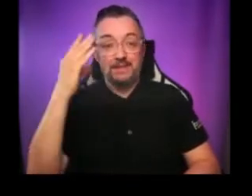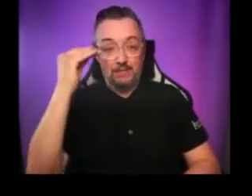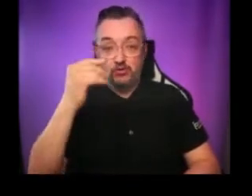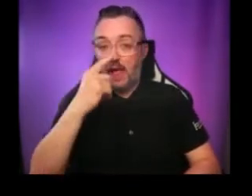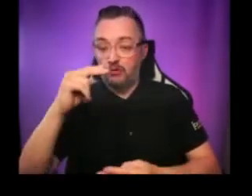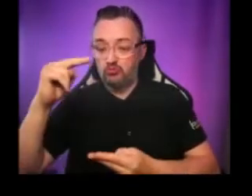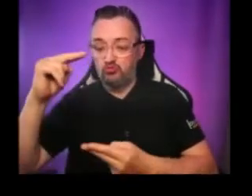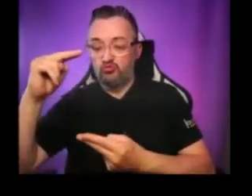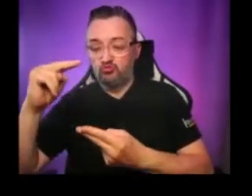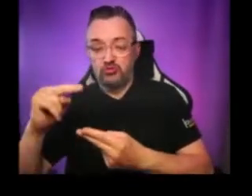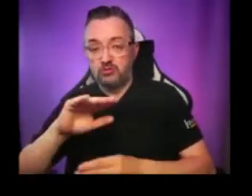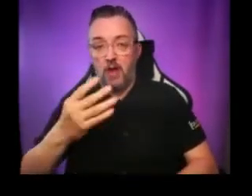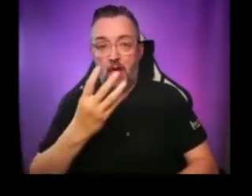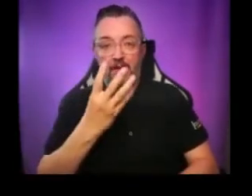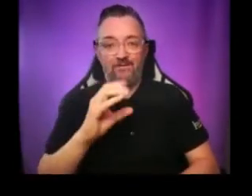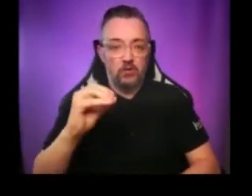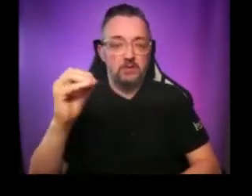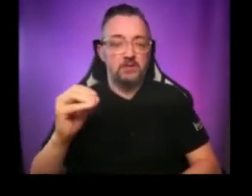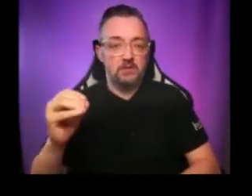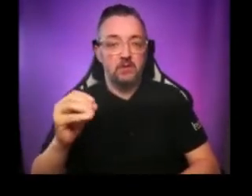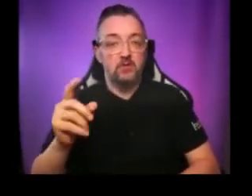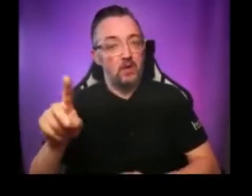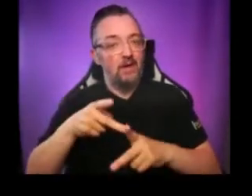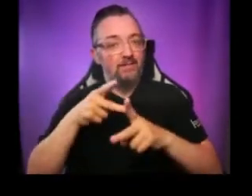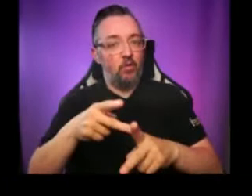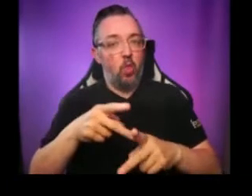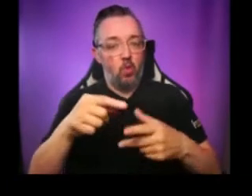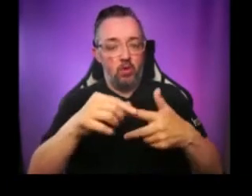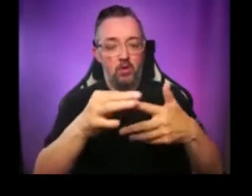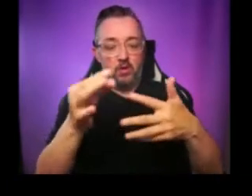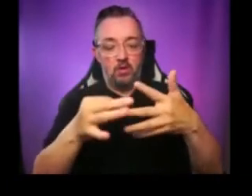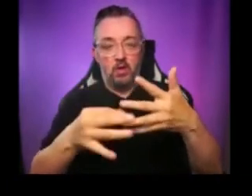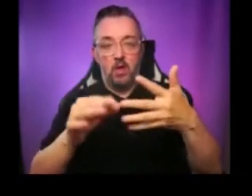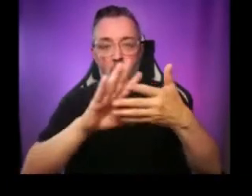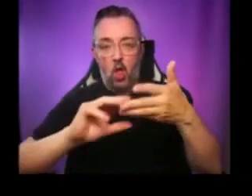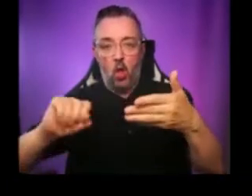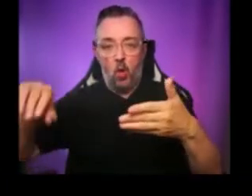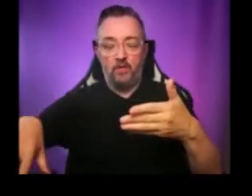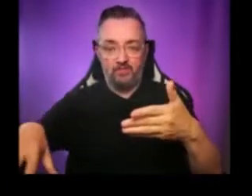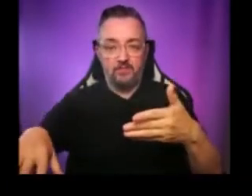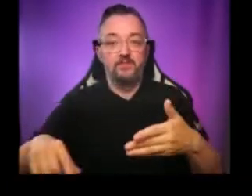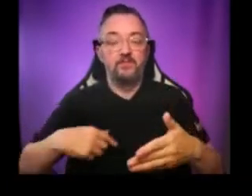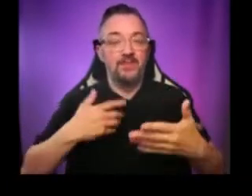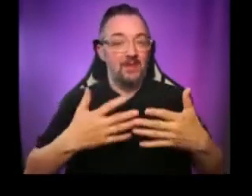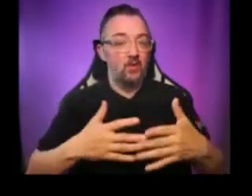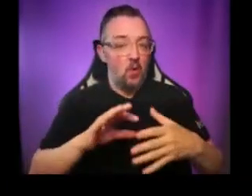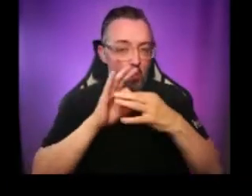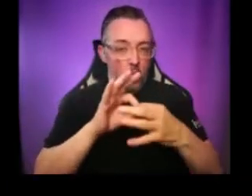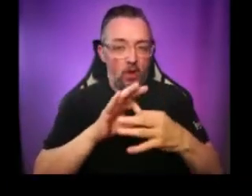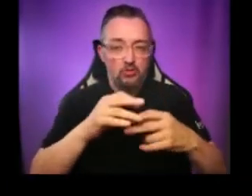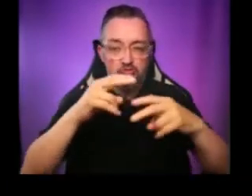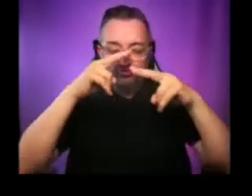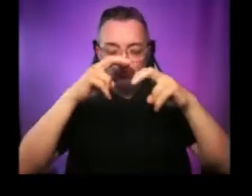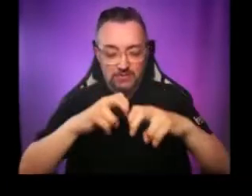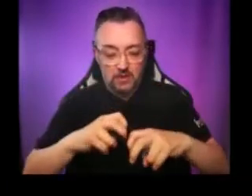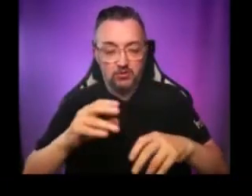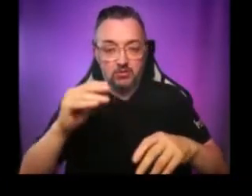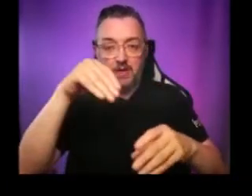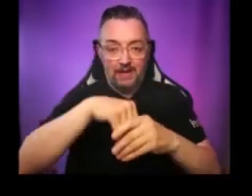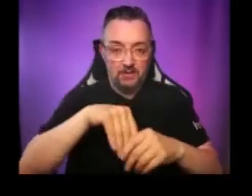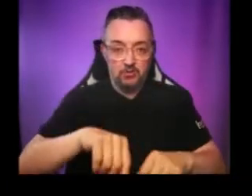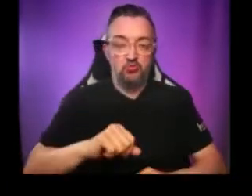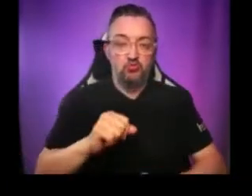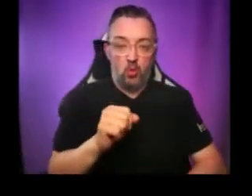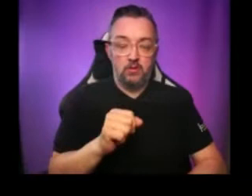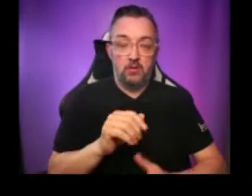reduced by up to 40% if these factors were eliminated. We are now working to bring this research into practice in Scotland so that